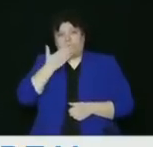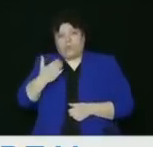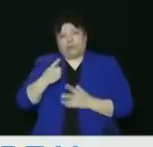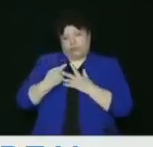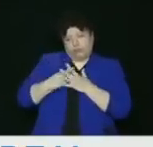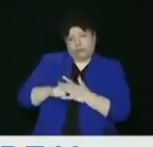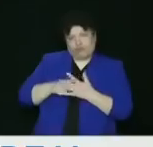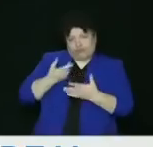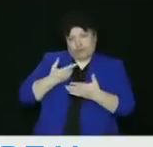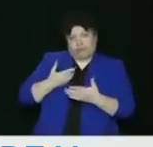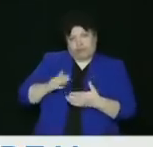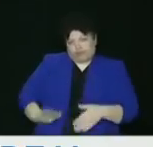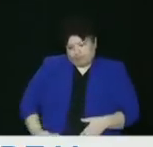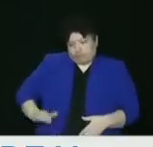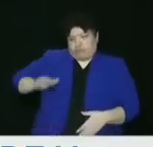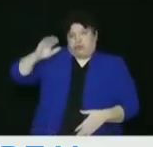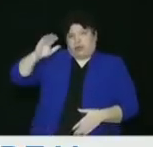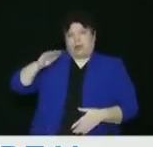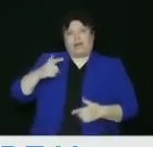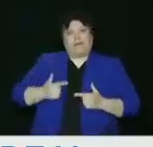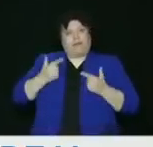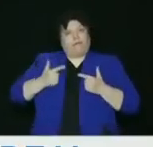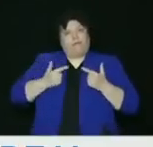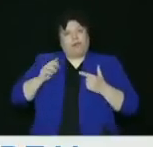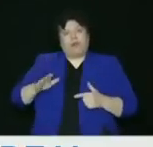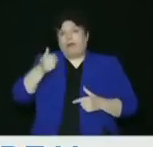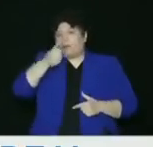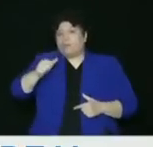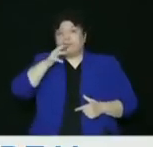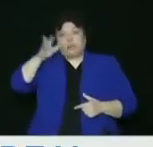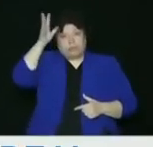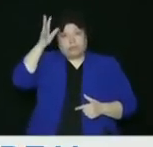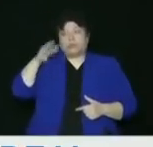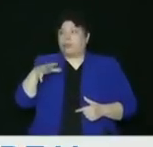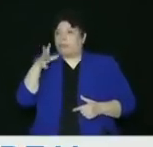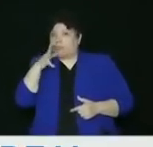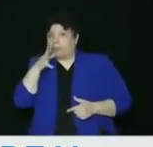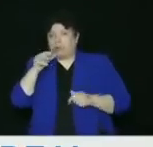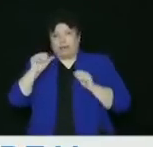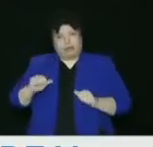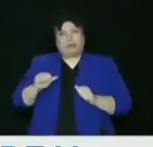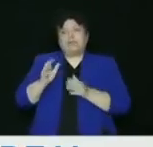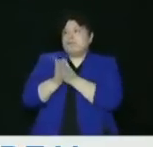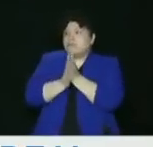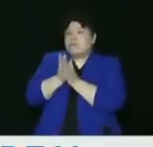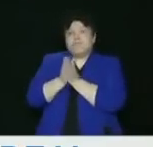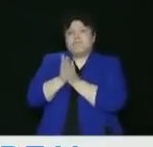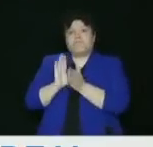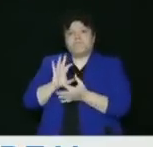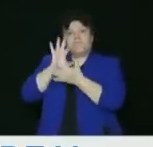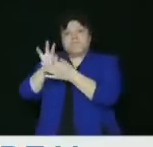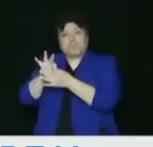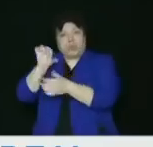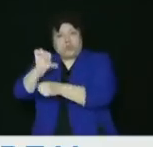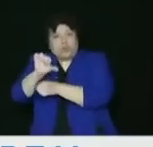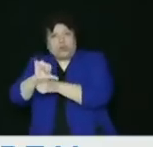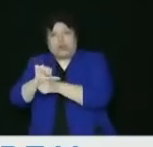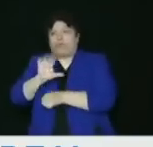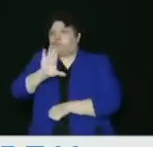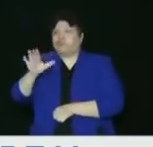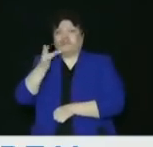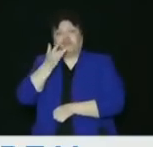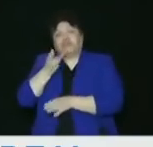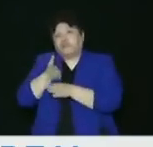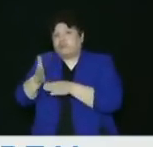parent, especially every mom, should be able to afford to pursue the career they want. On va lutter